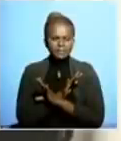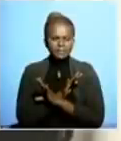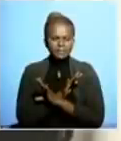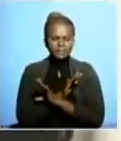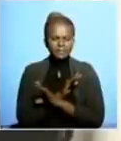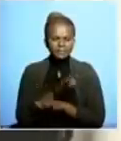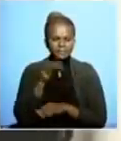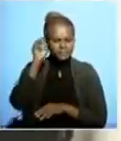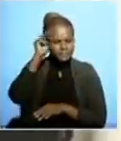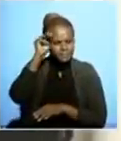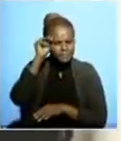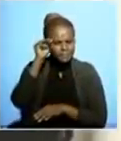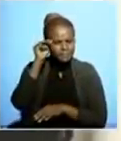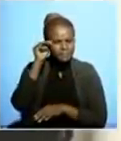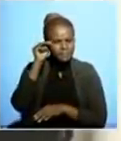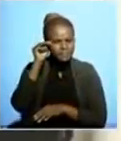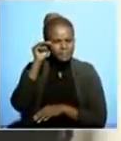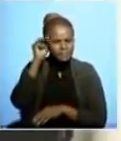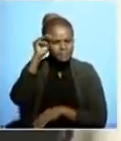Minister is not here?